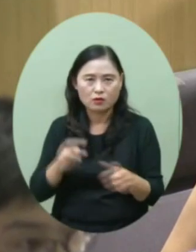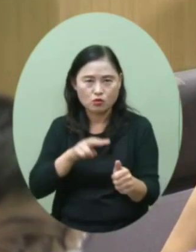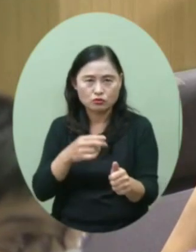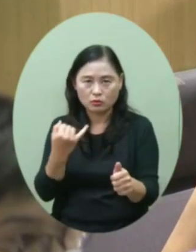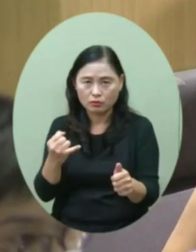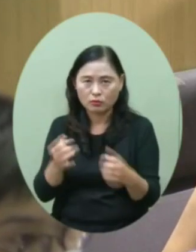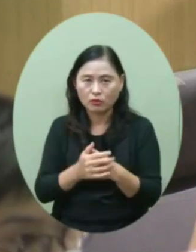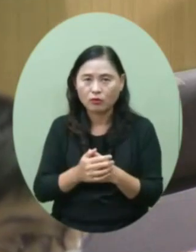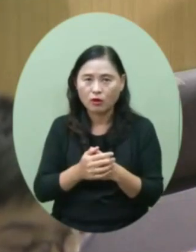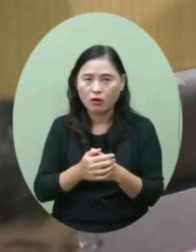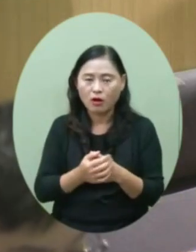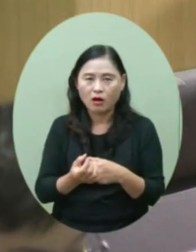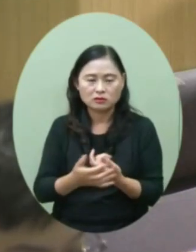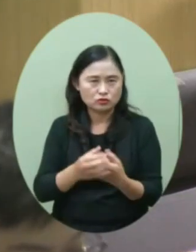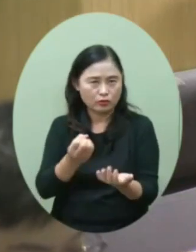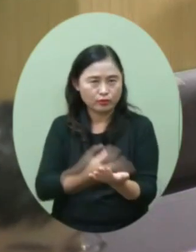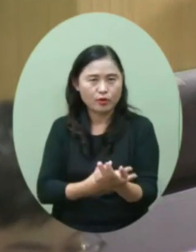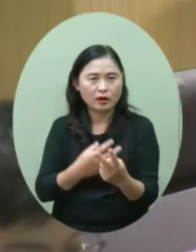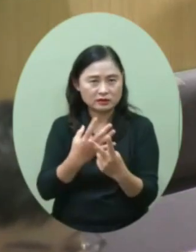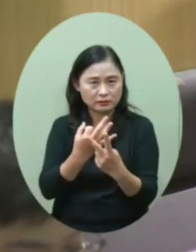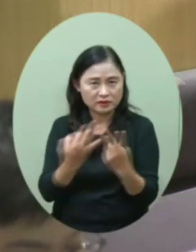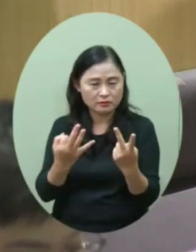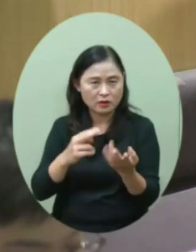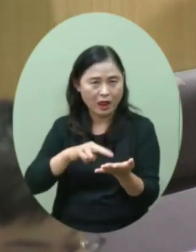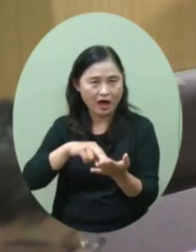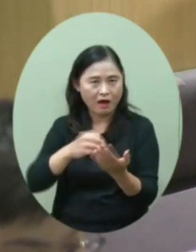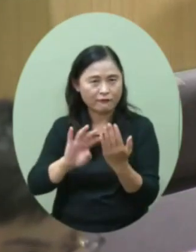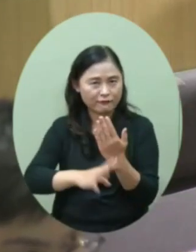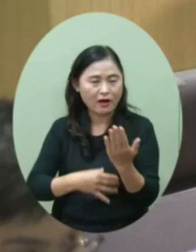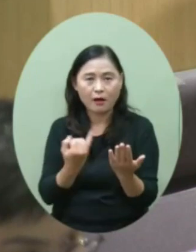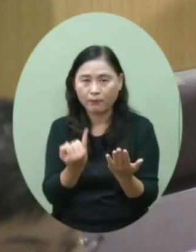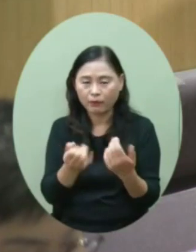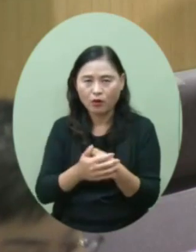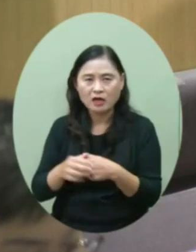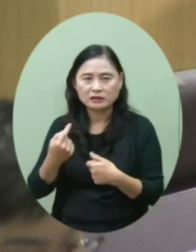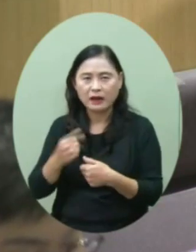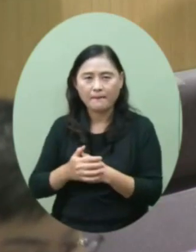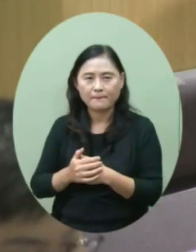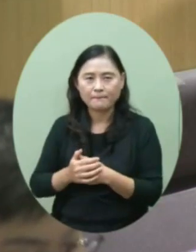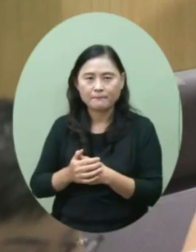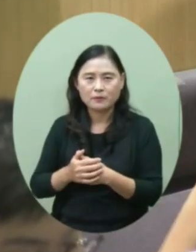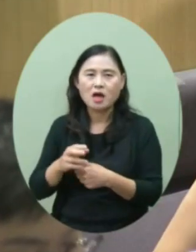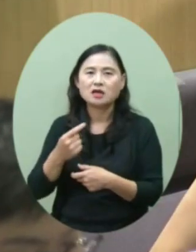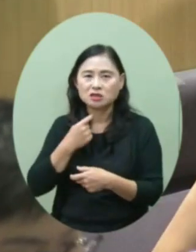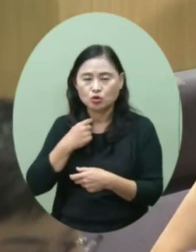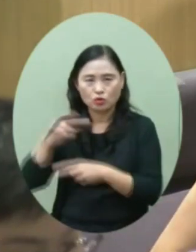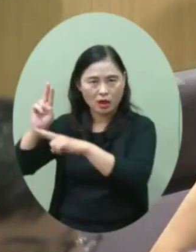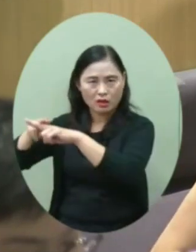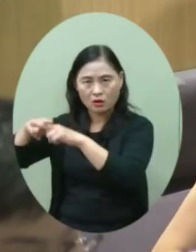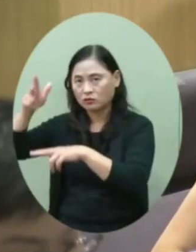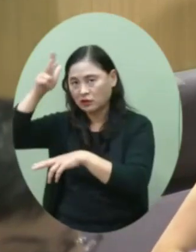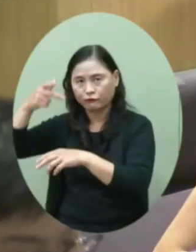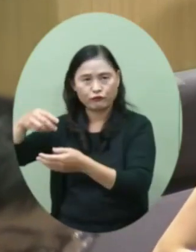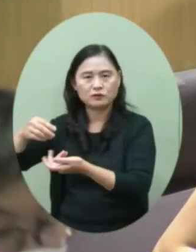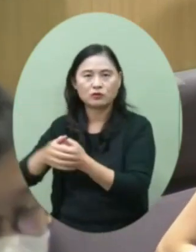23, have forced the central government to impose this security law? Are you somehow remorseful for your failure and harm for